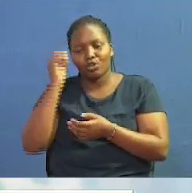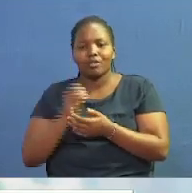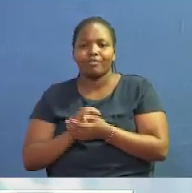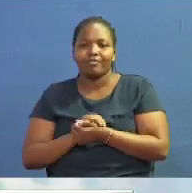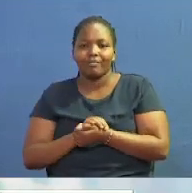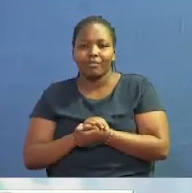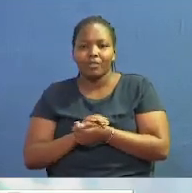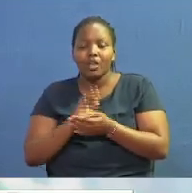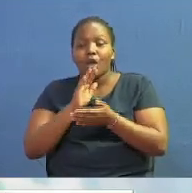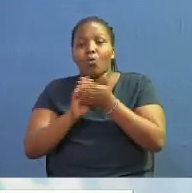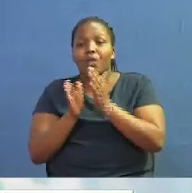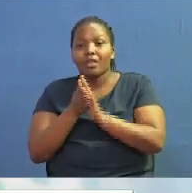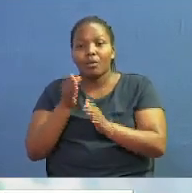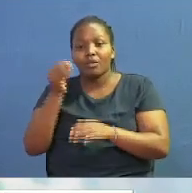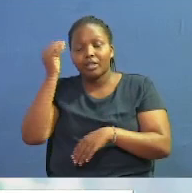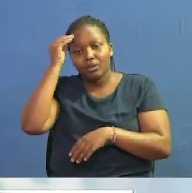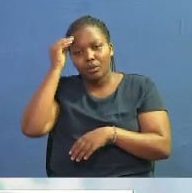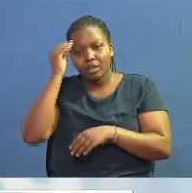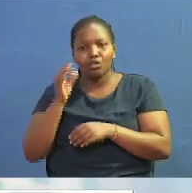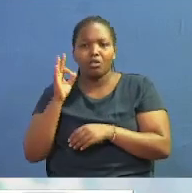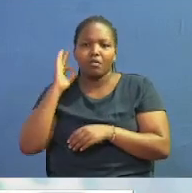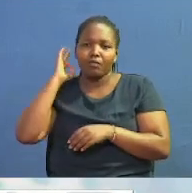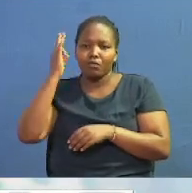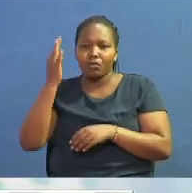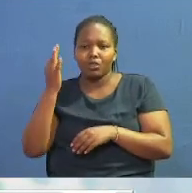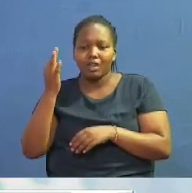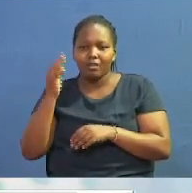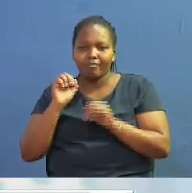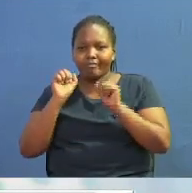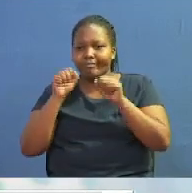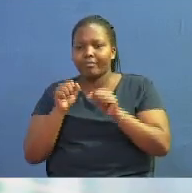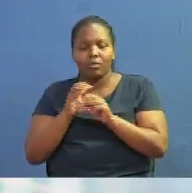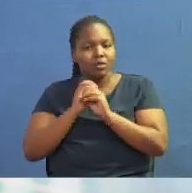is almost deemed doomed for